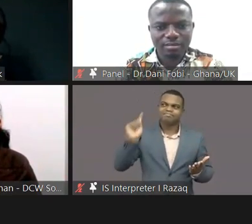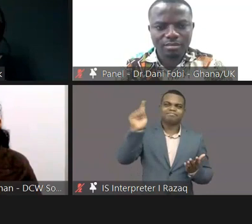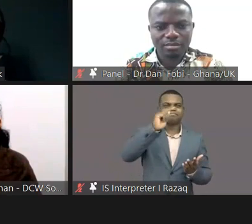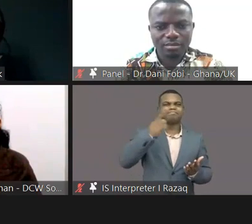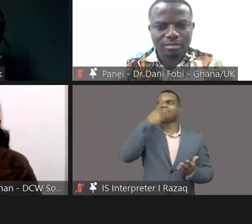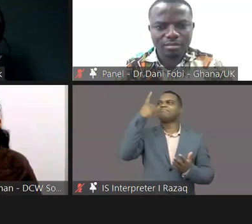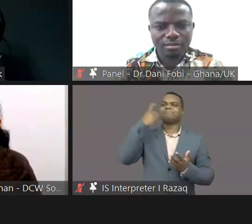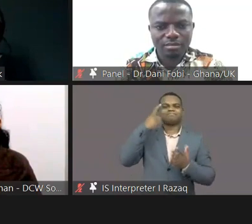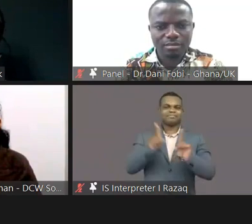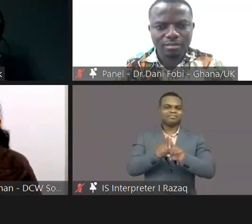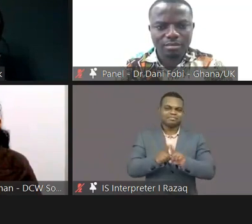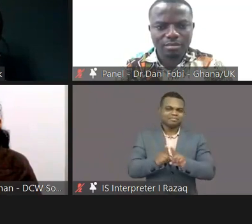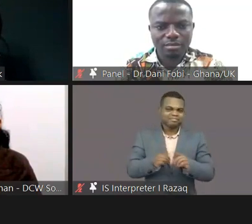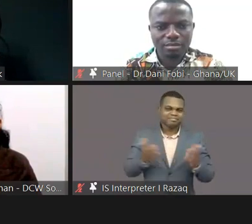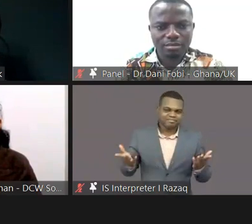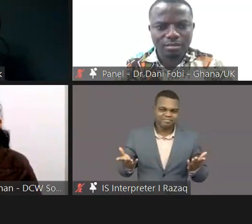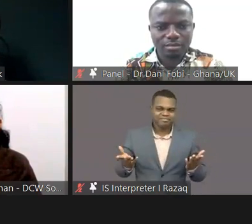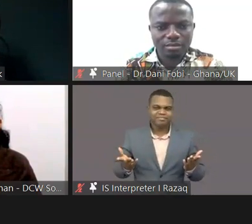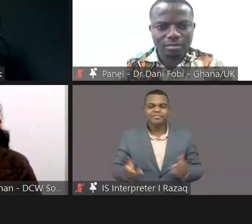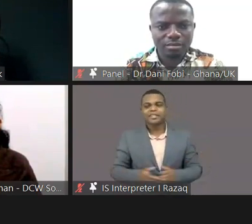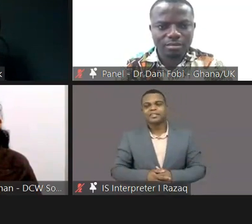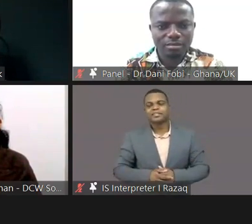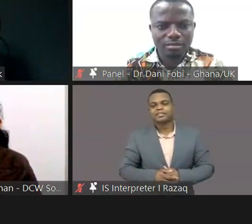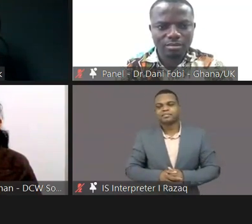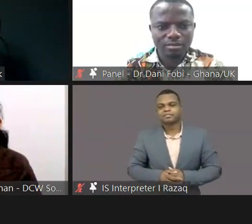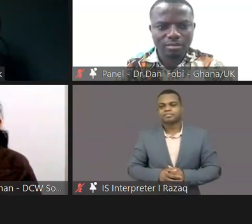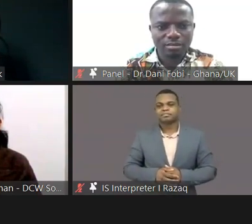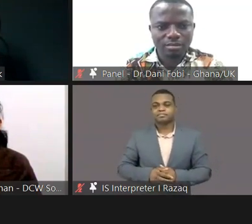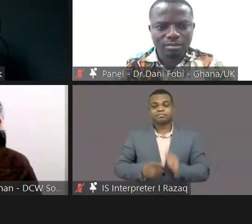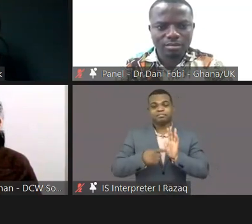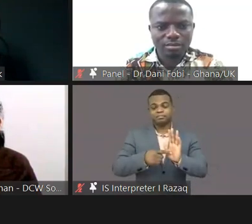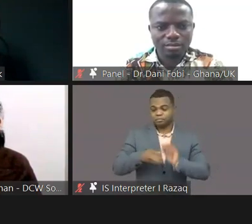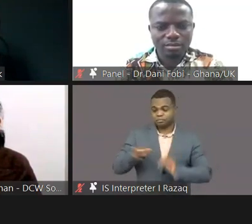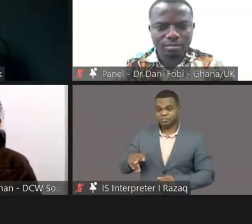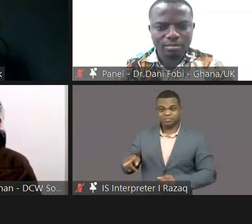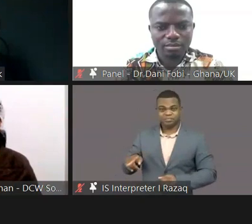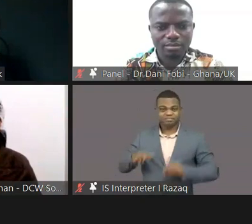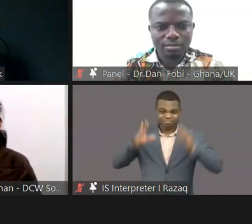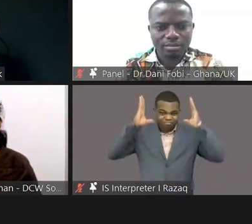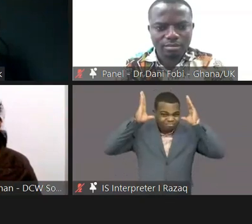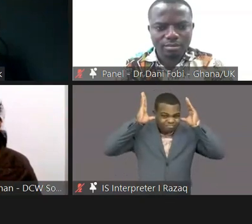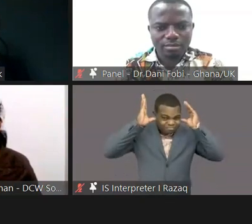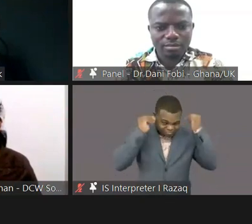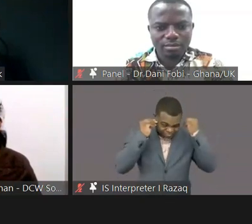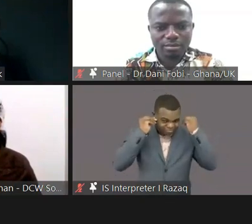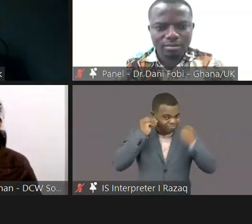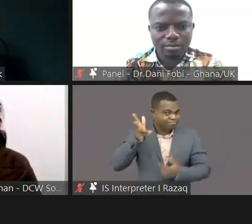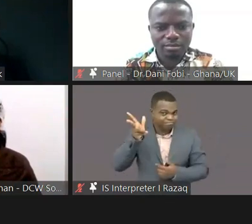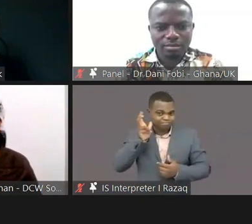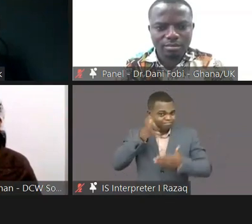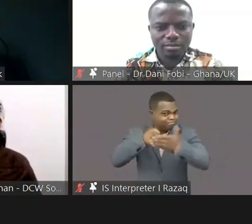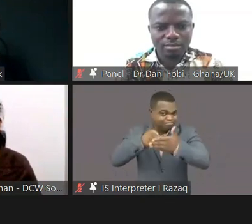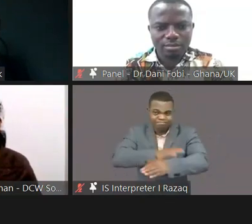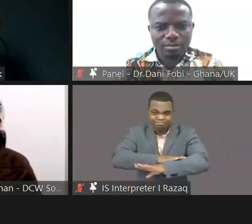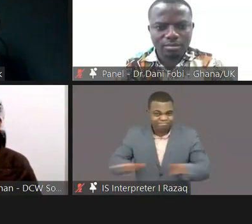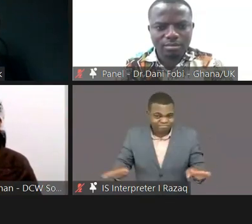hear anything at all. But you can see I'm speaking, and no, maybe not clearly, but I'm